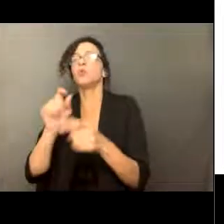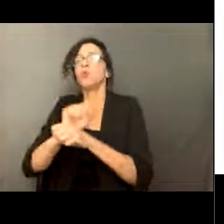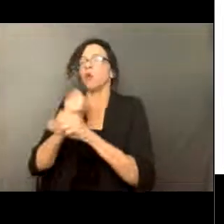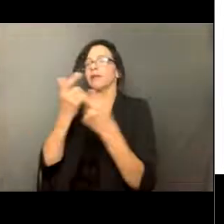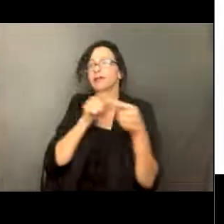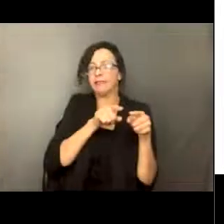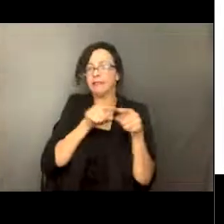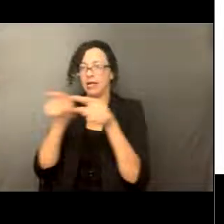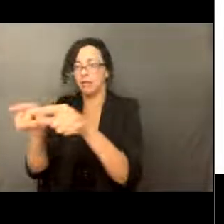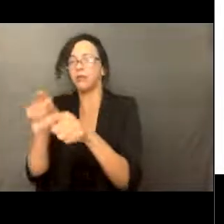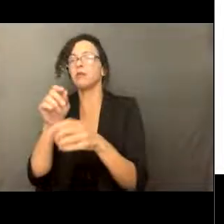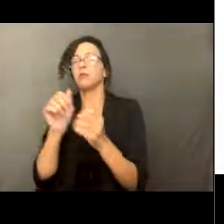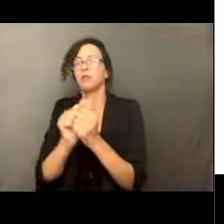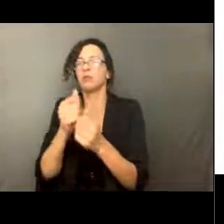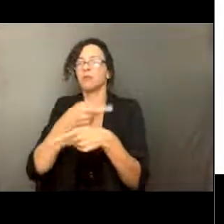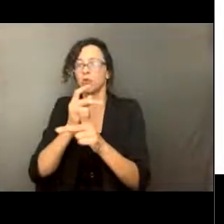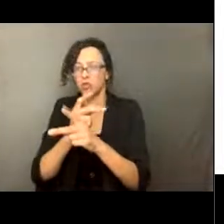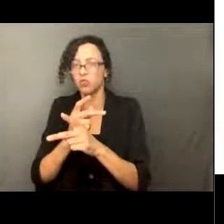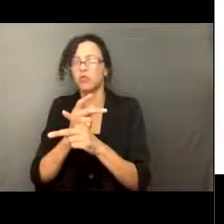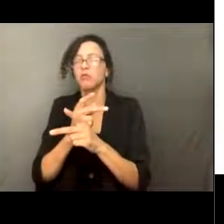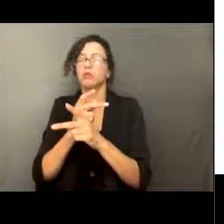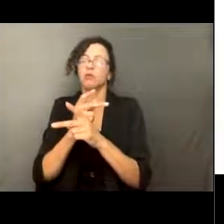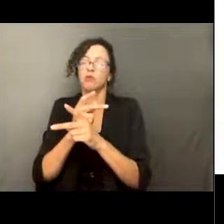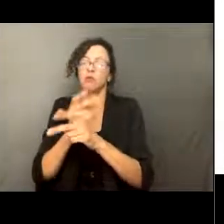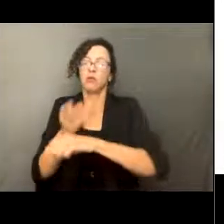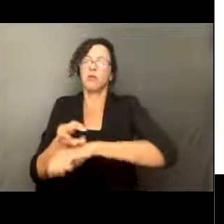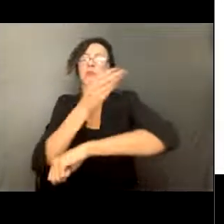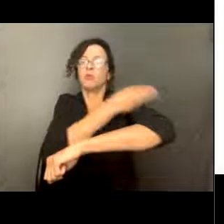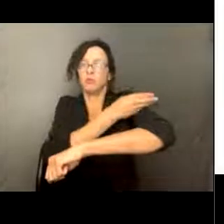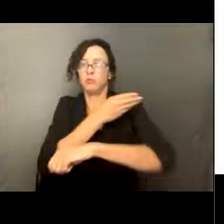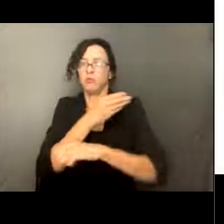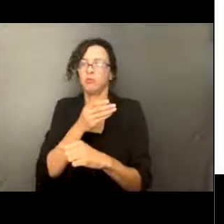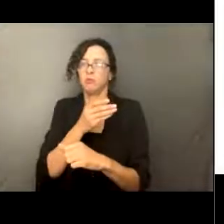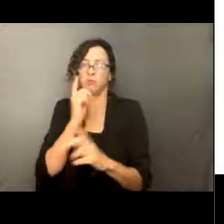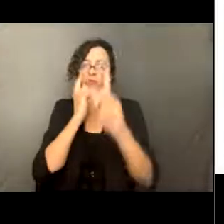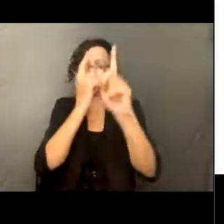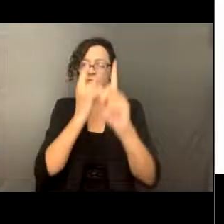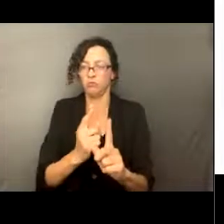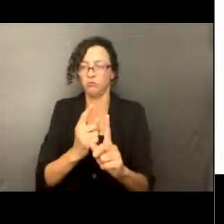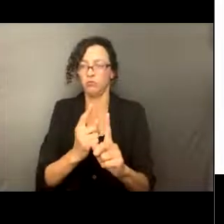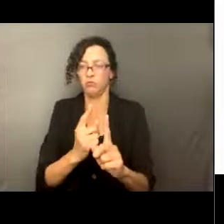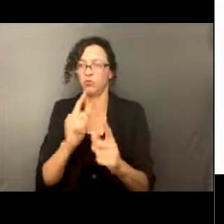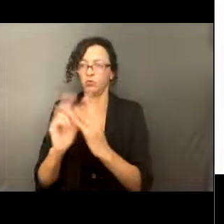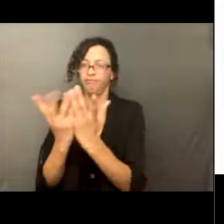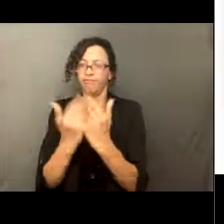Caltrans's climate action plan. Next slide.